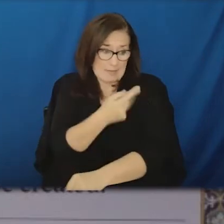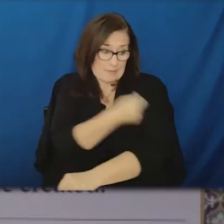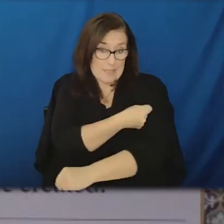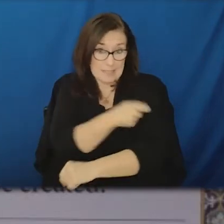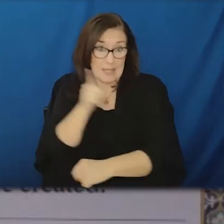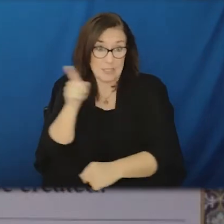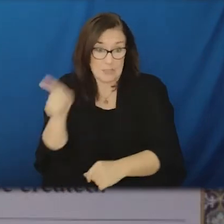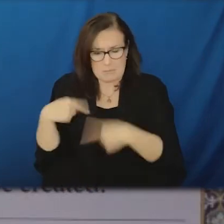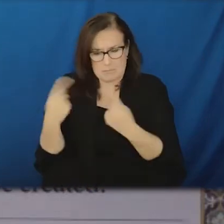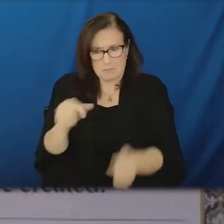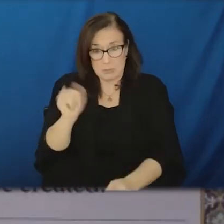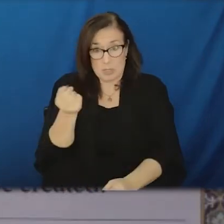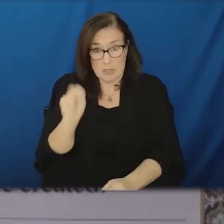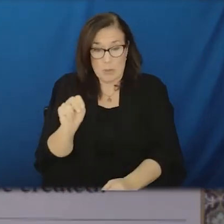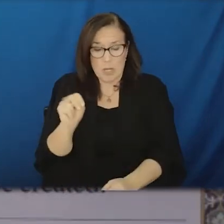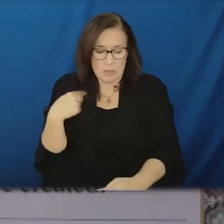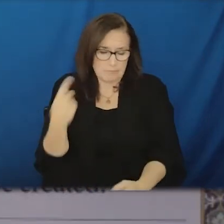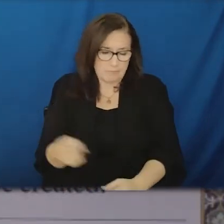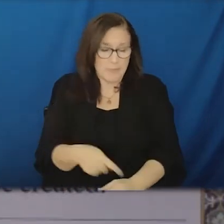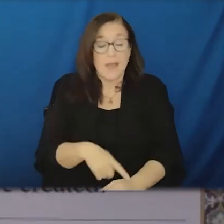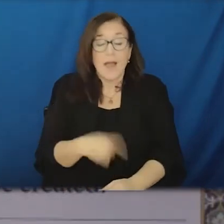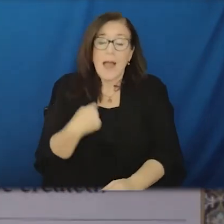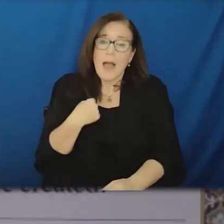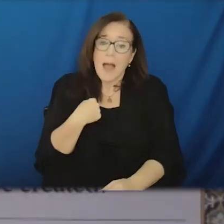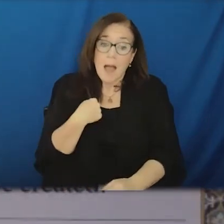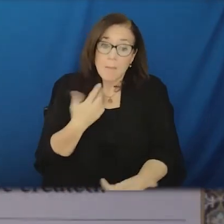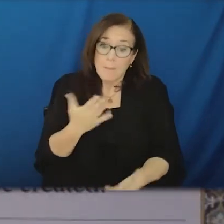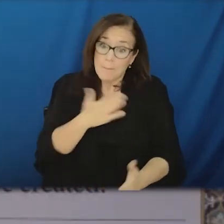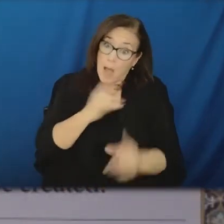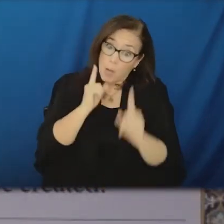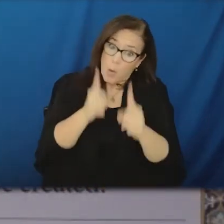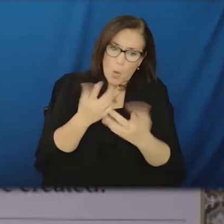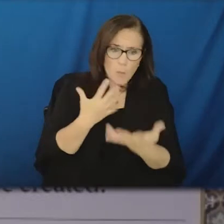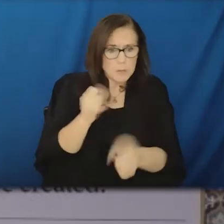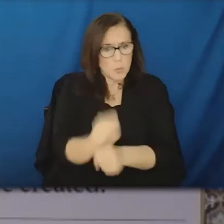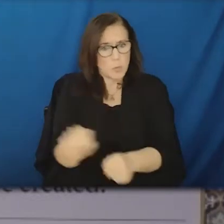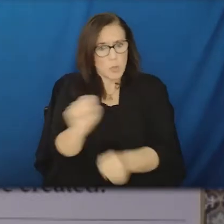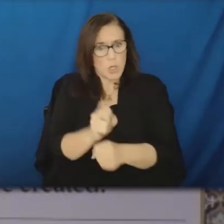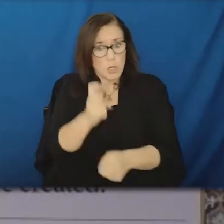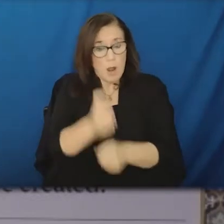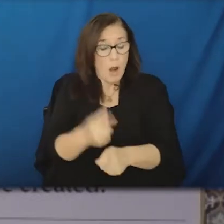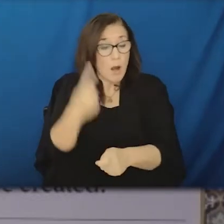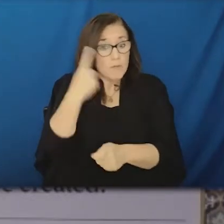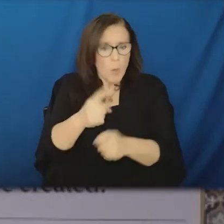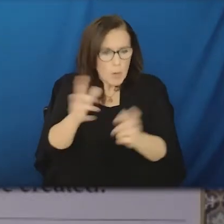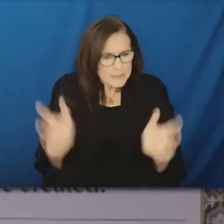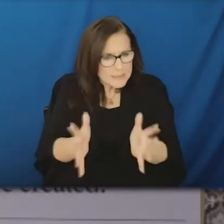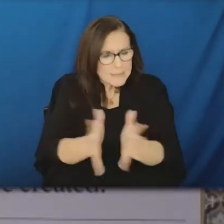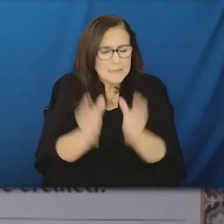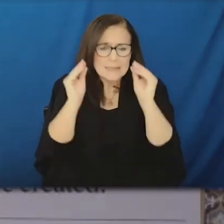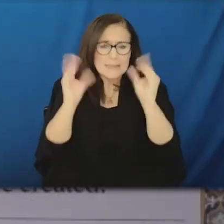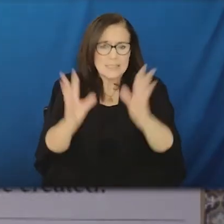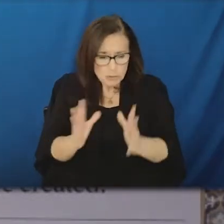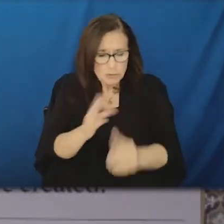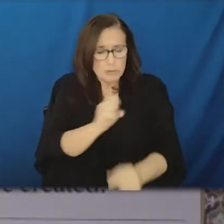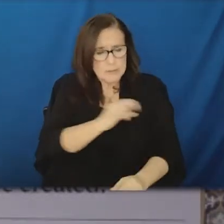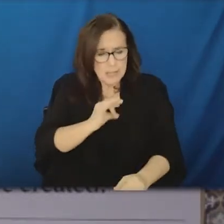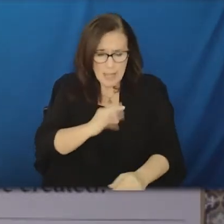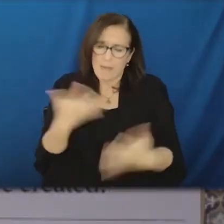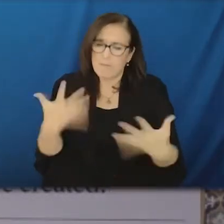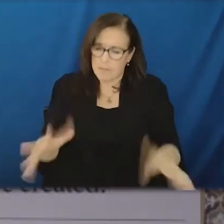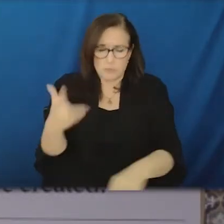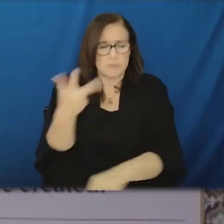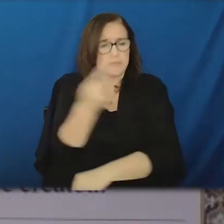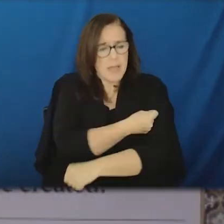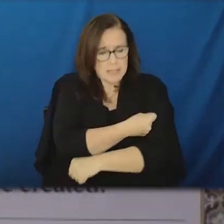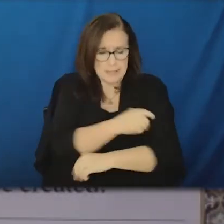January, and I just had one goal in mind, was to work hard so that we could get our teachers and our staff vaccinated and